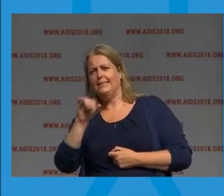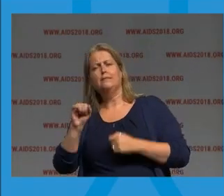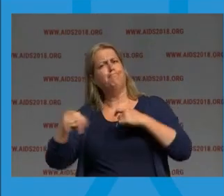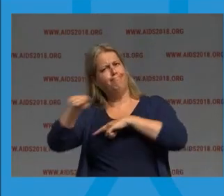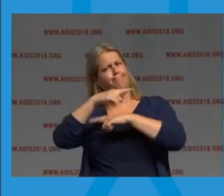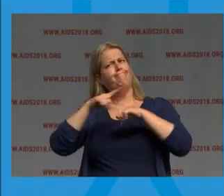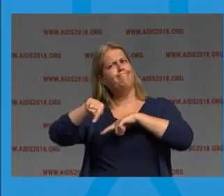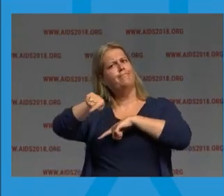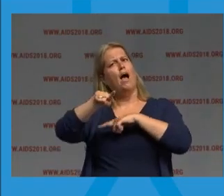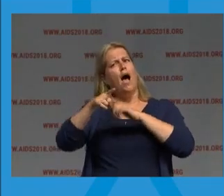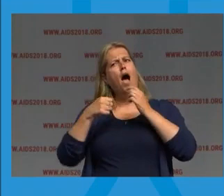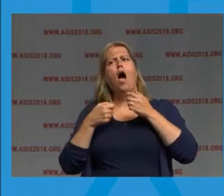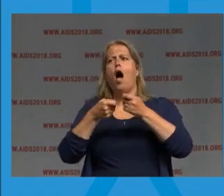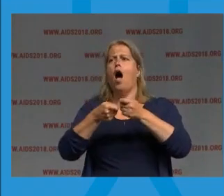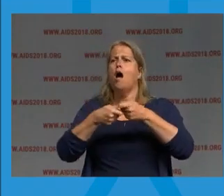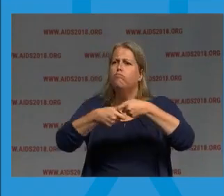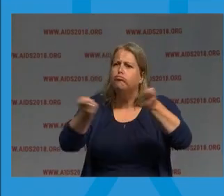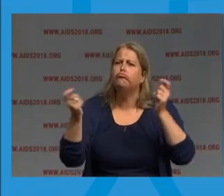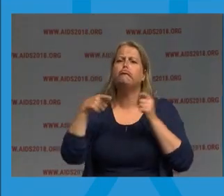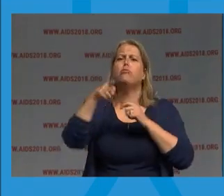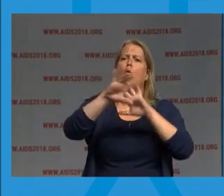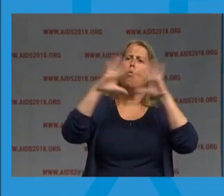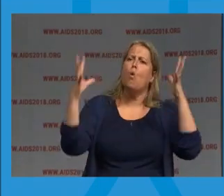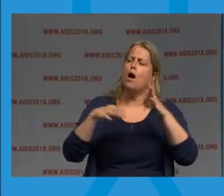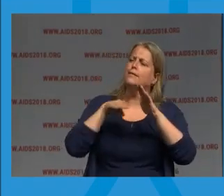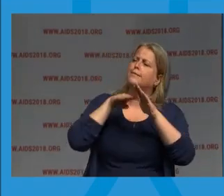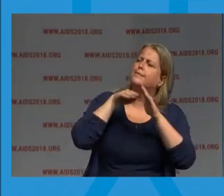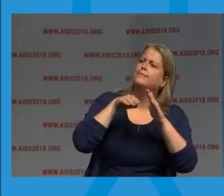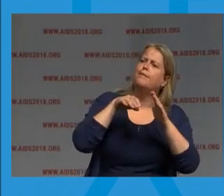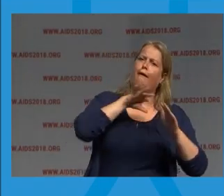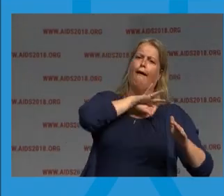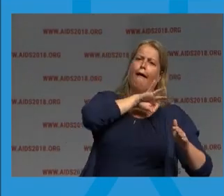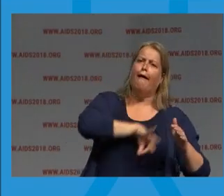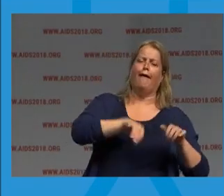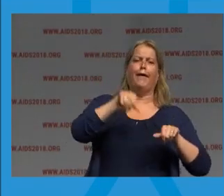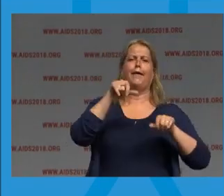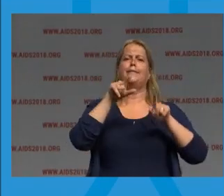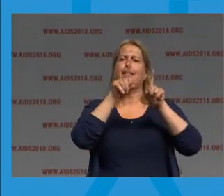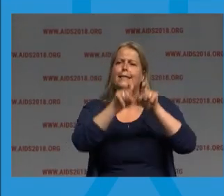the world great advancements in testing and access to better treatments at